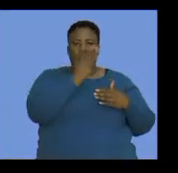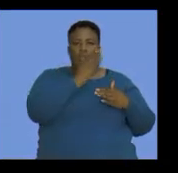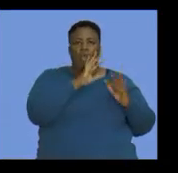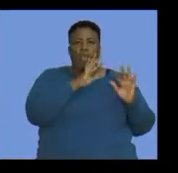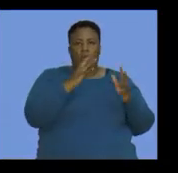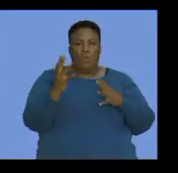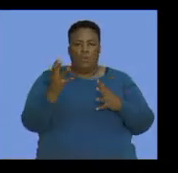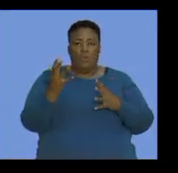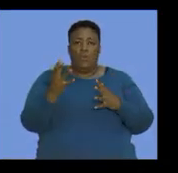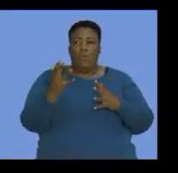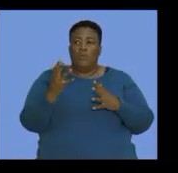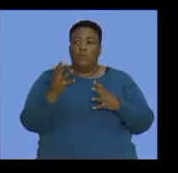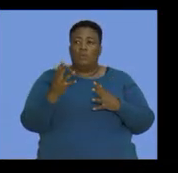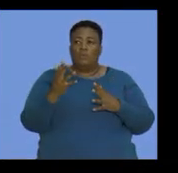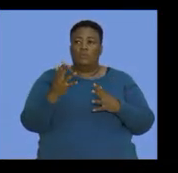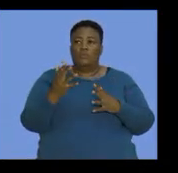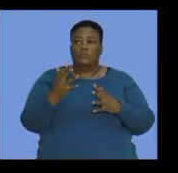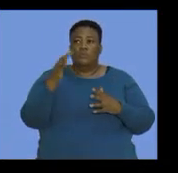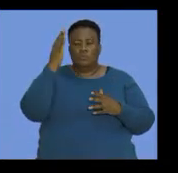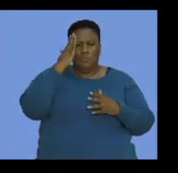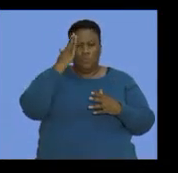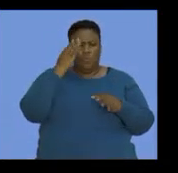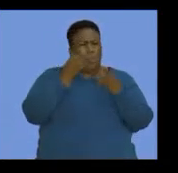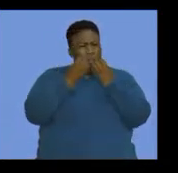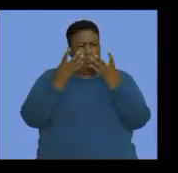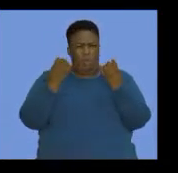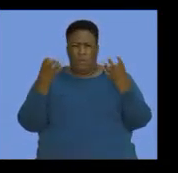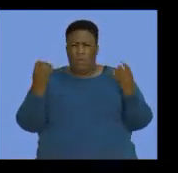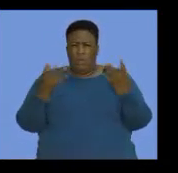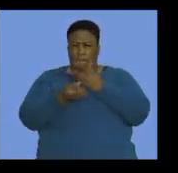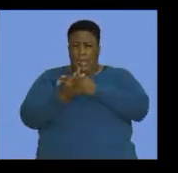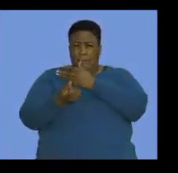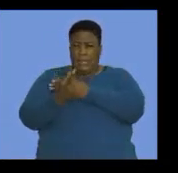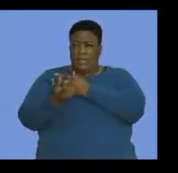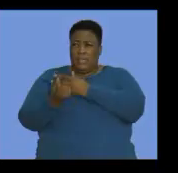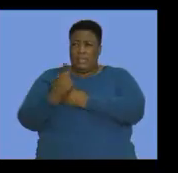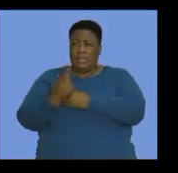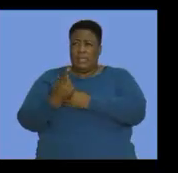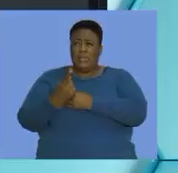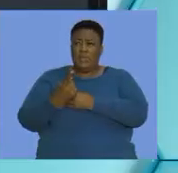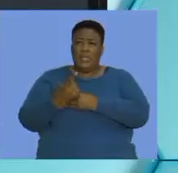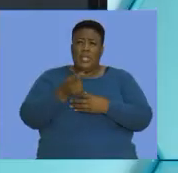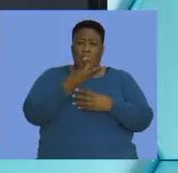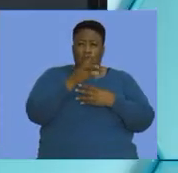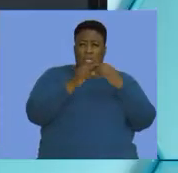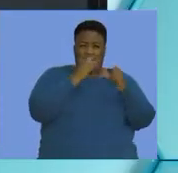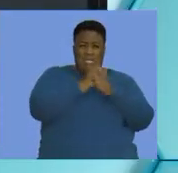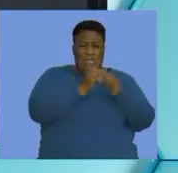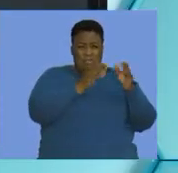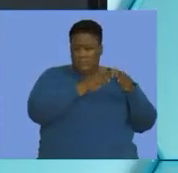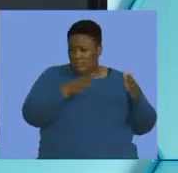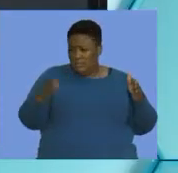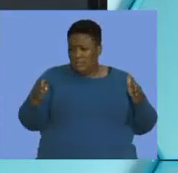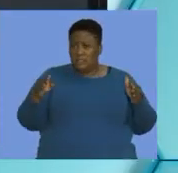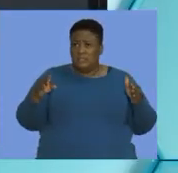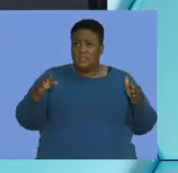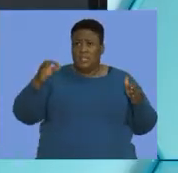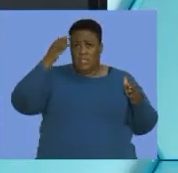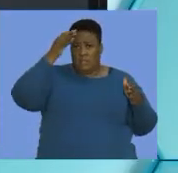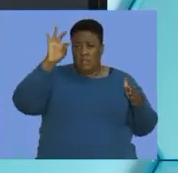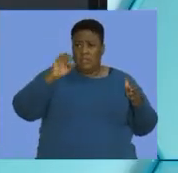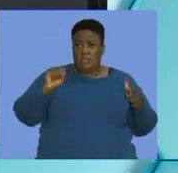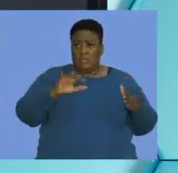guys, you would know that there's been a lot of poaching of rhinos that has happened in the last 20 years. And the government of South